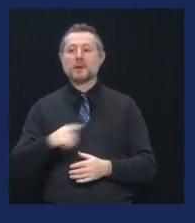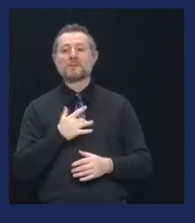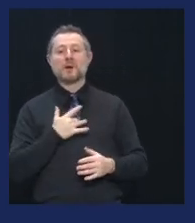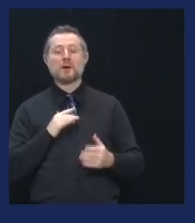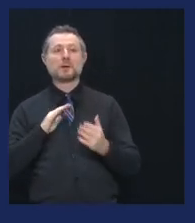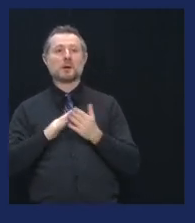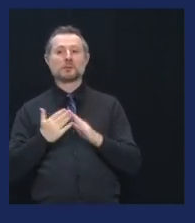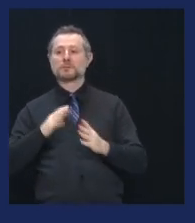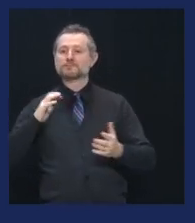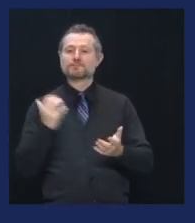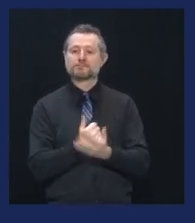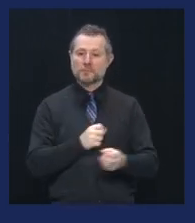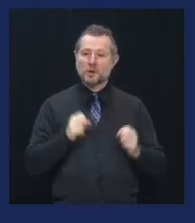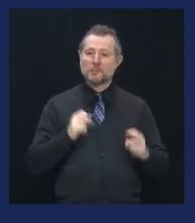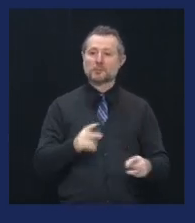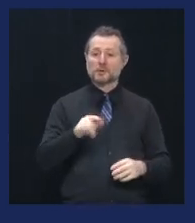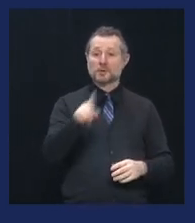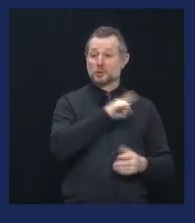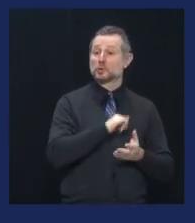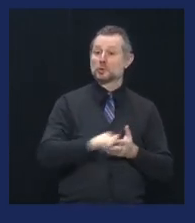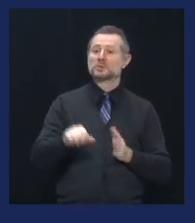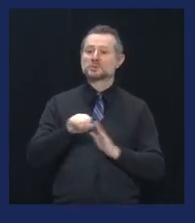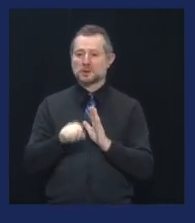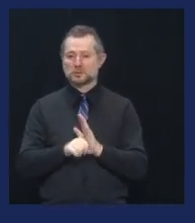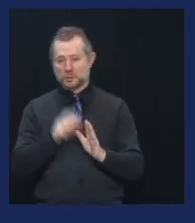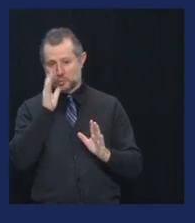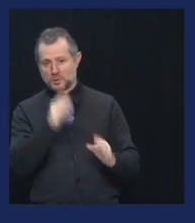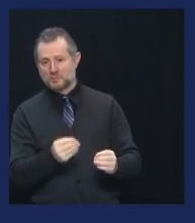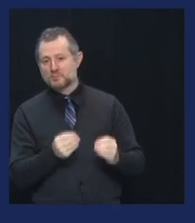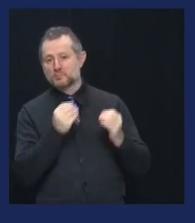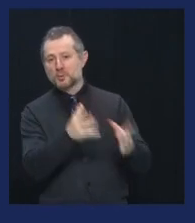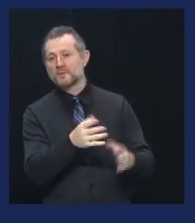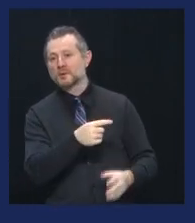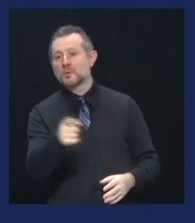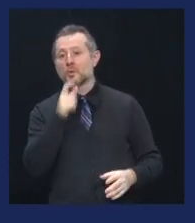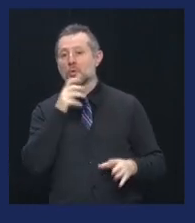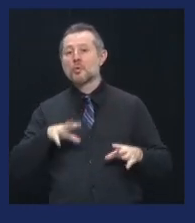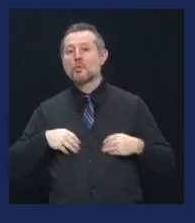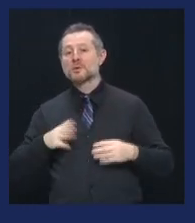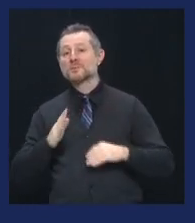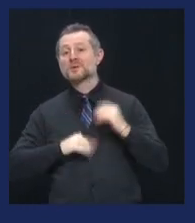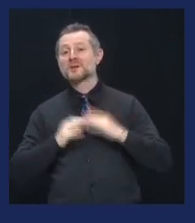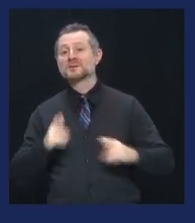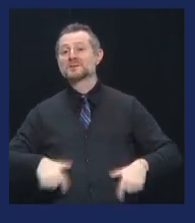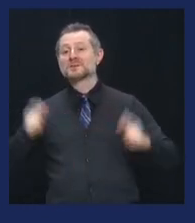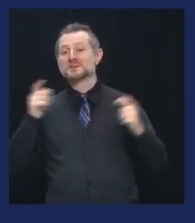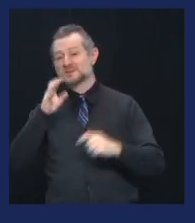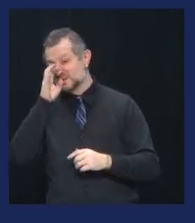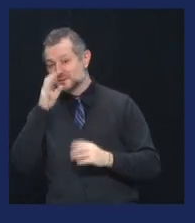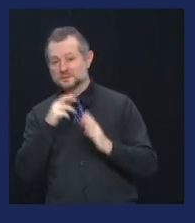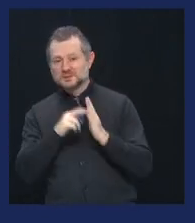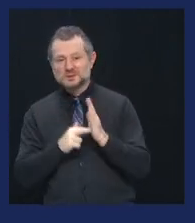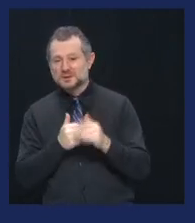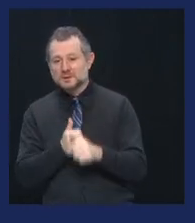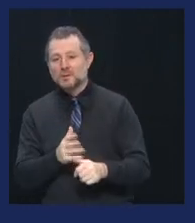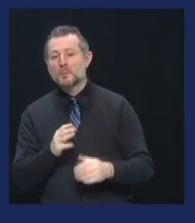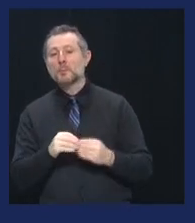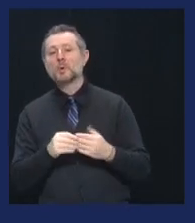The state will provide building owners flexibility to convert commercial space into affordable